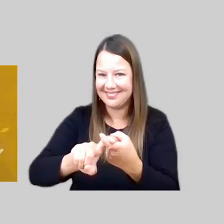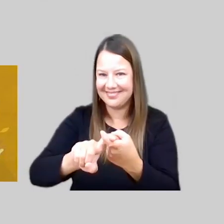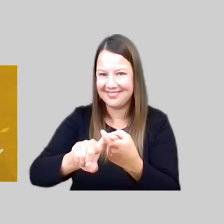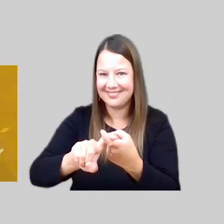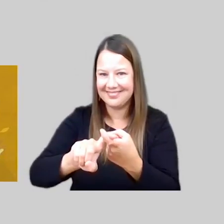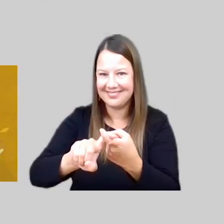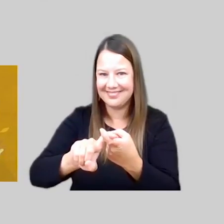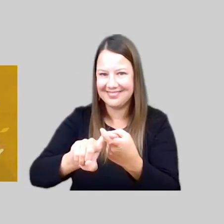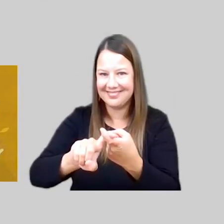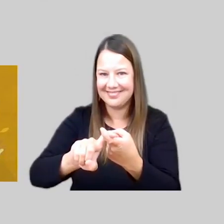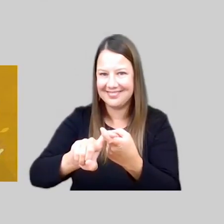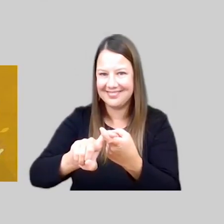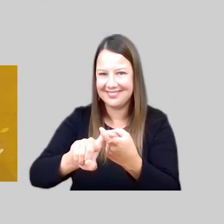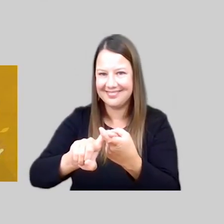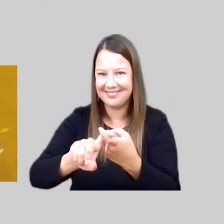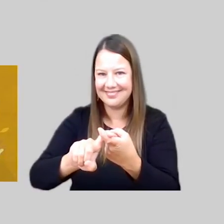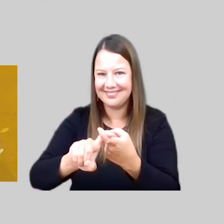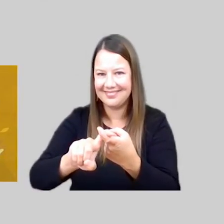Friends.